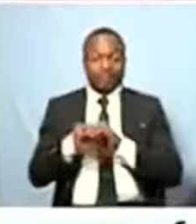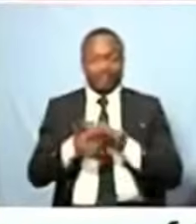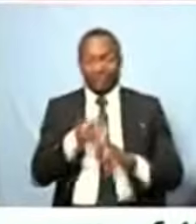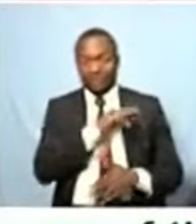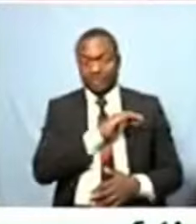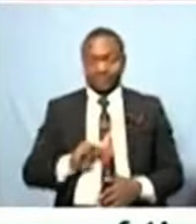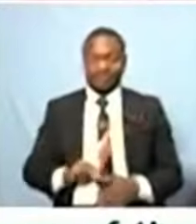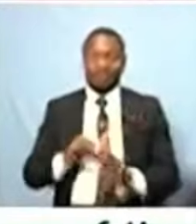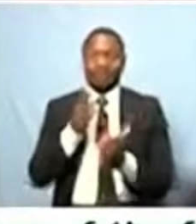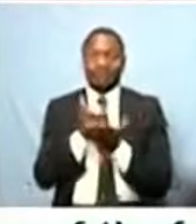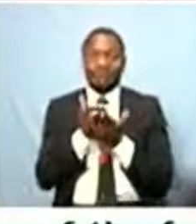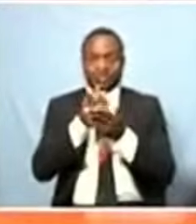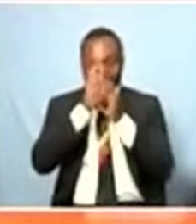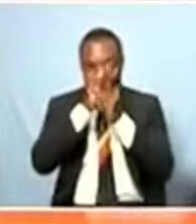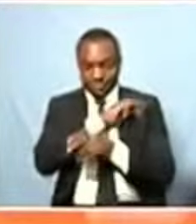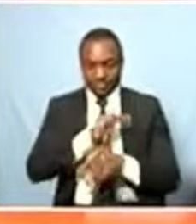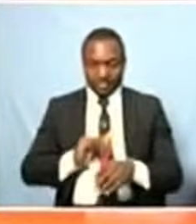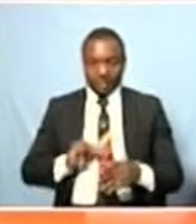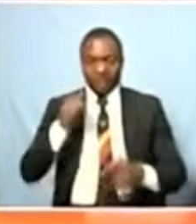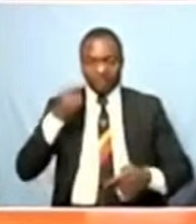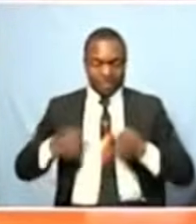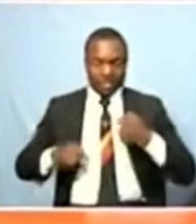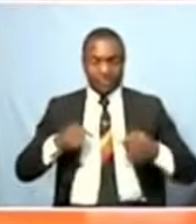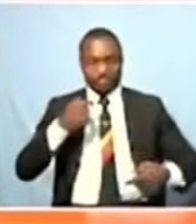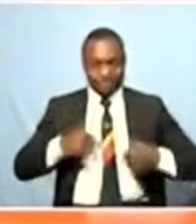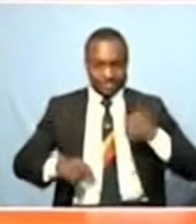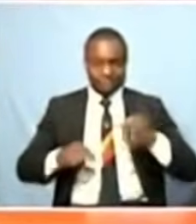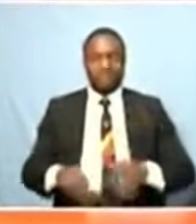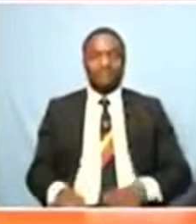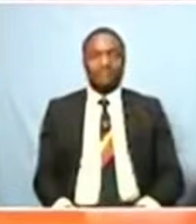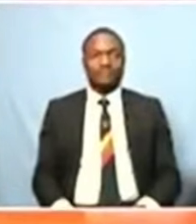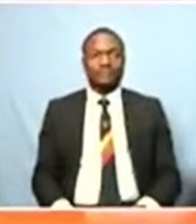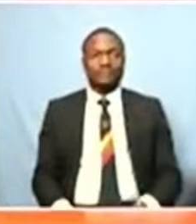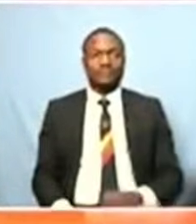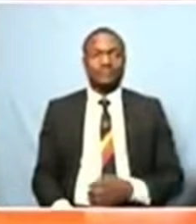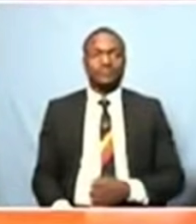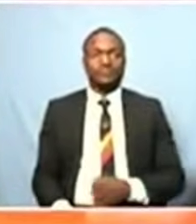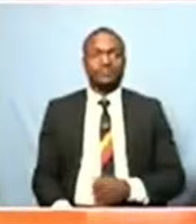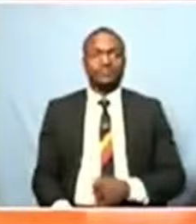member's motion, the Honorable Member for Kanfinsa.